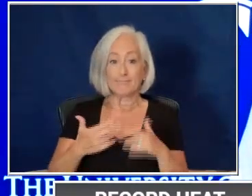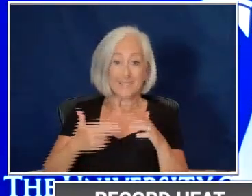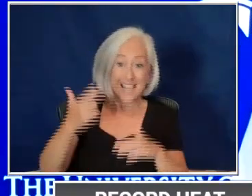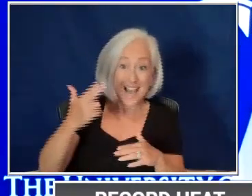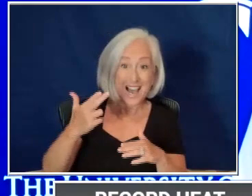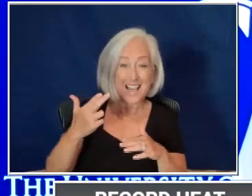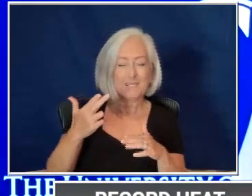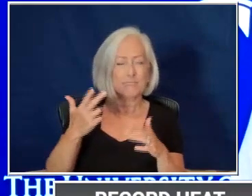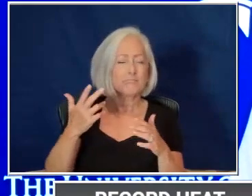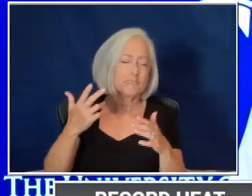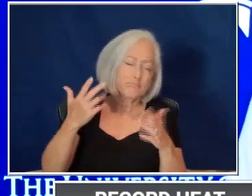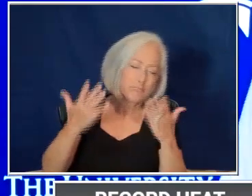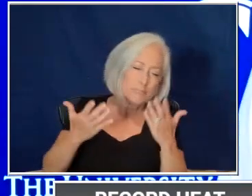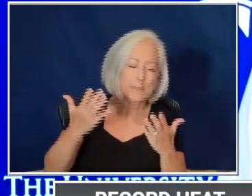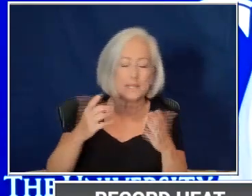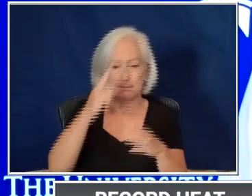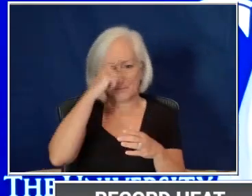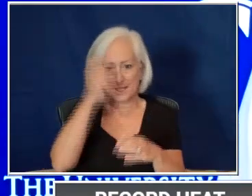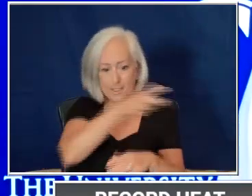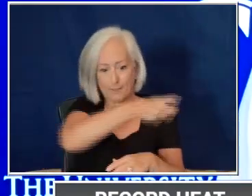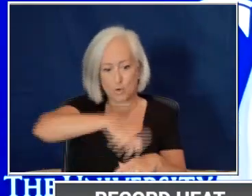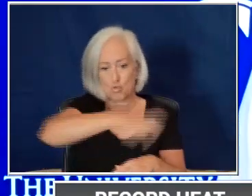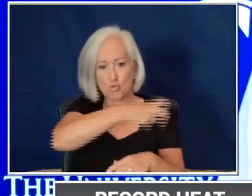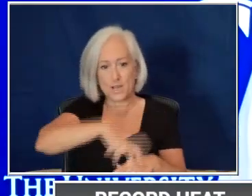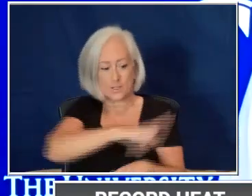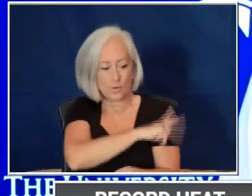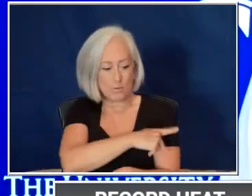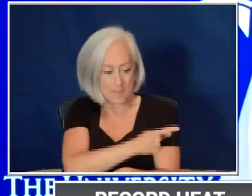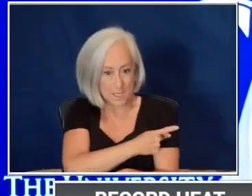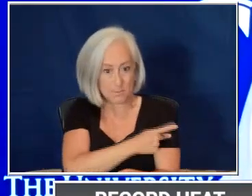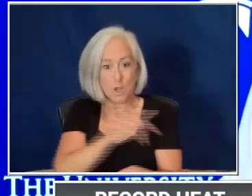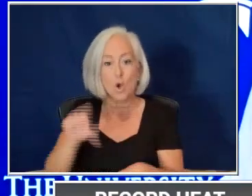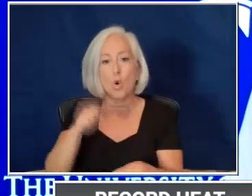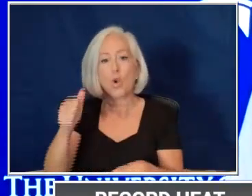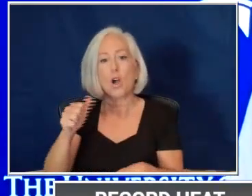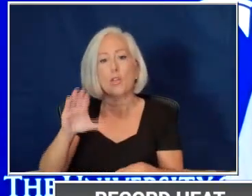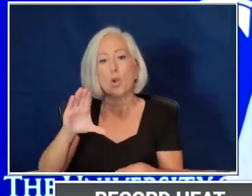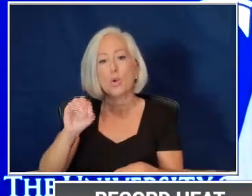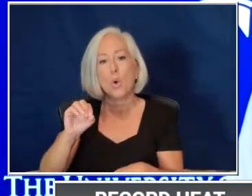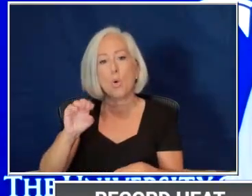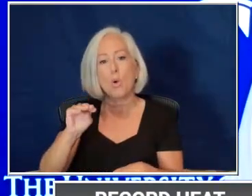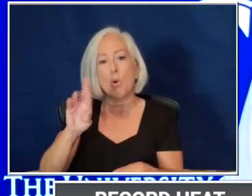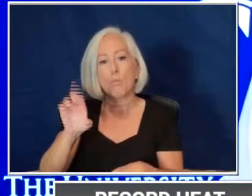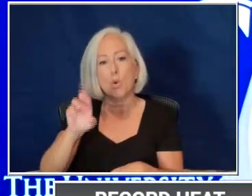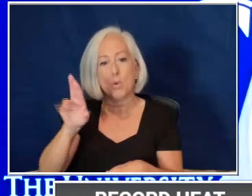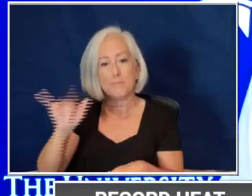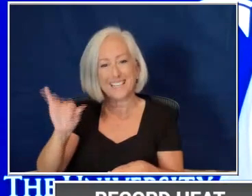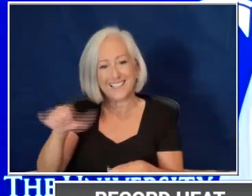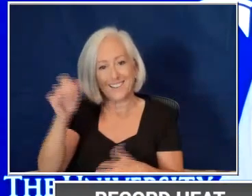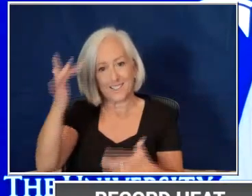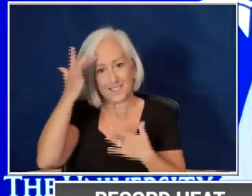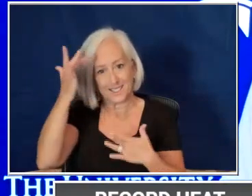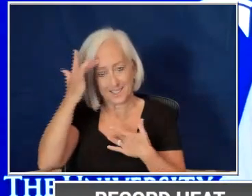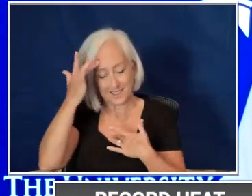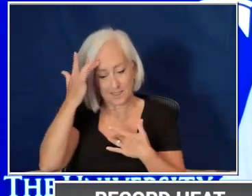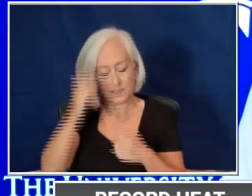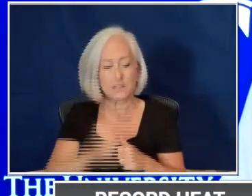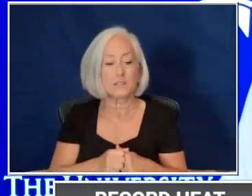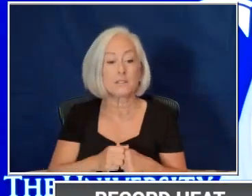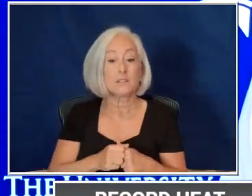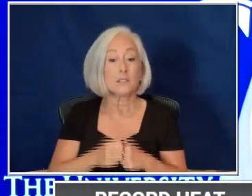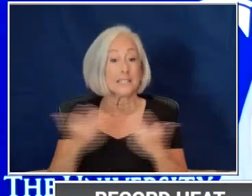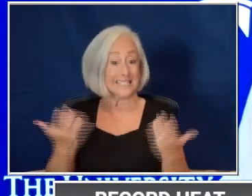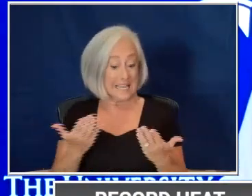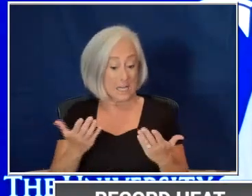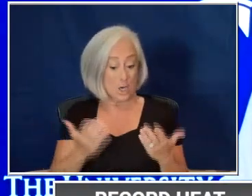mix, significant comorbidities, and we know that a vast majority of the patients that we have here in the hospital are either